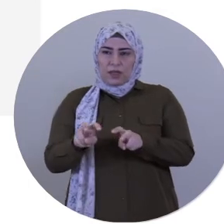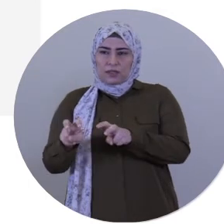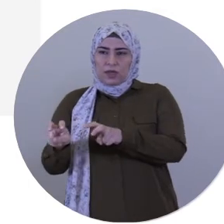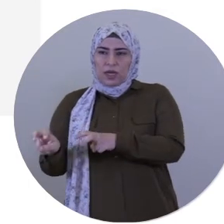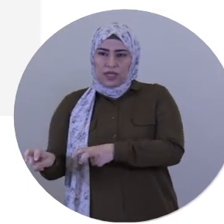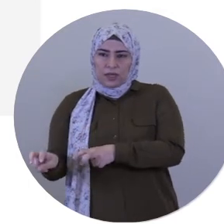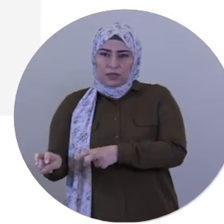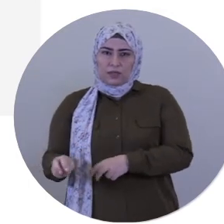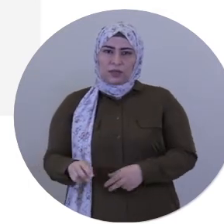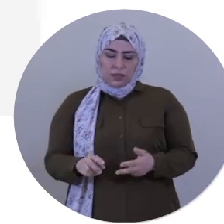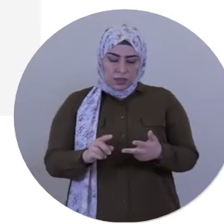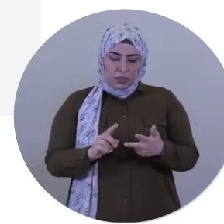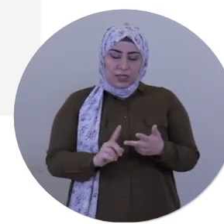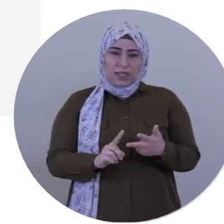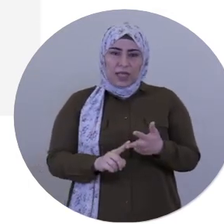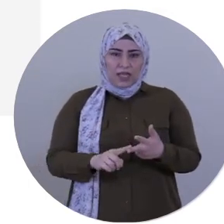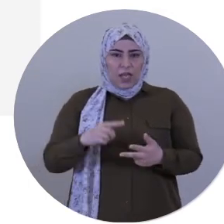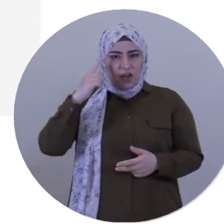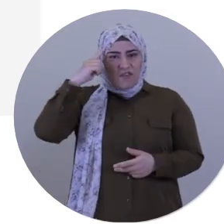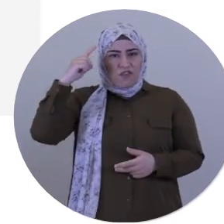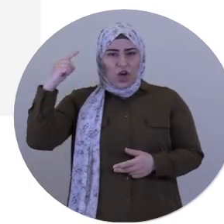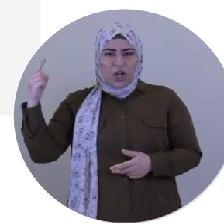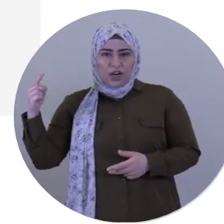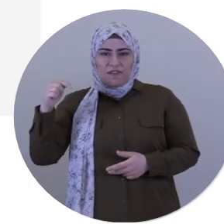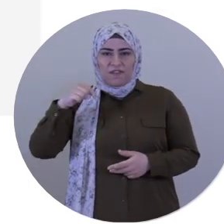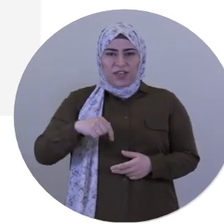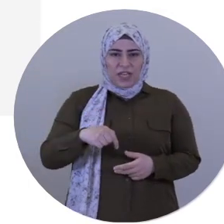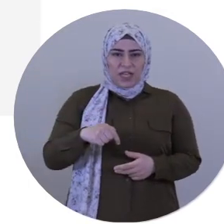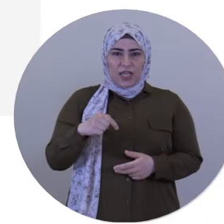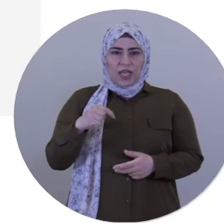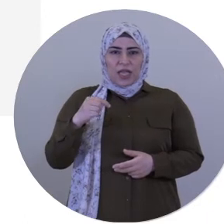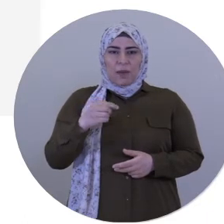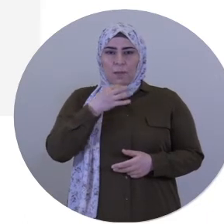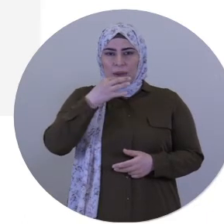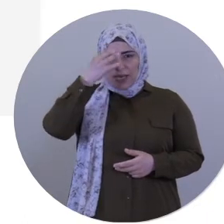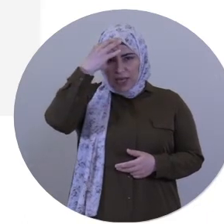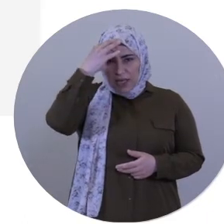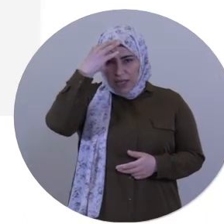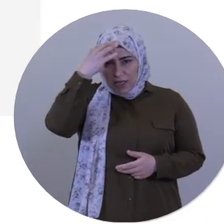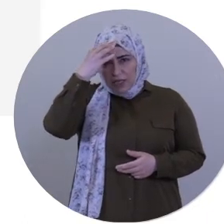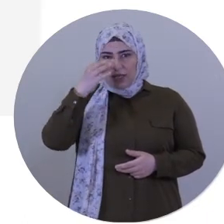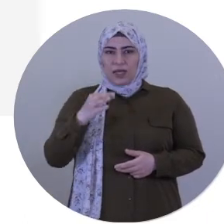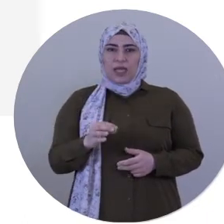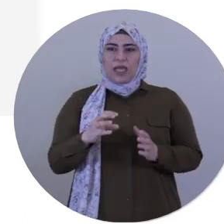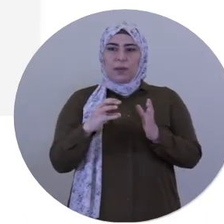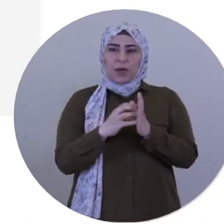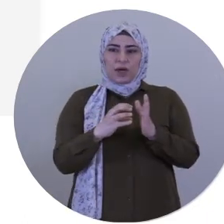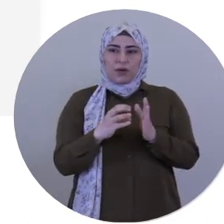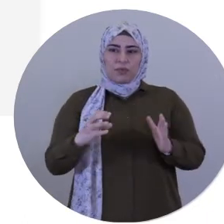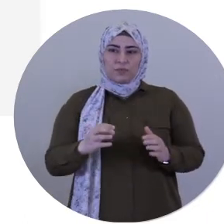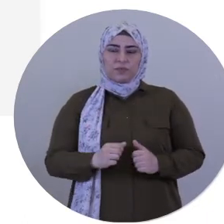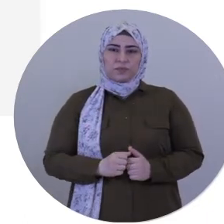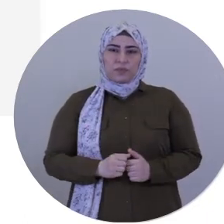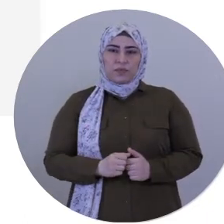to someone else or telling someone else the answers. When you come across a difficult word, try to guess the word from